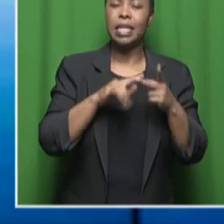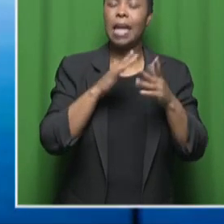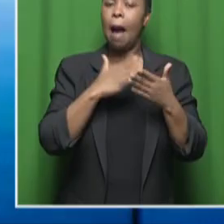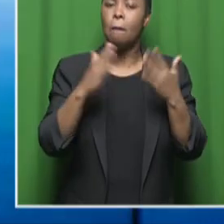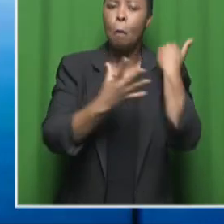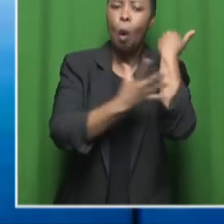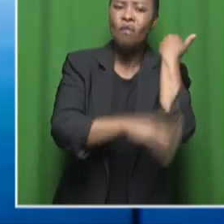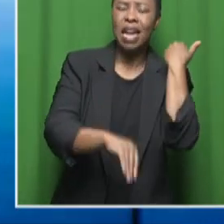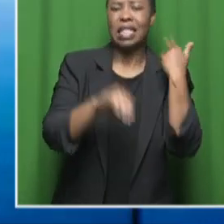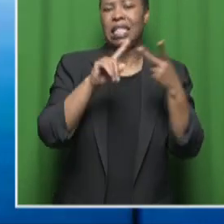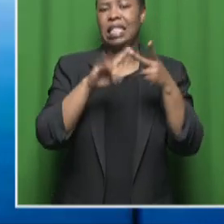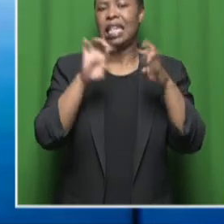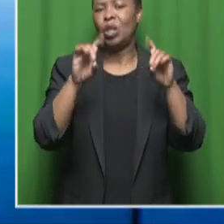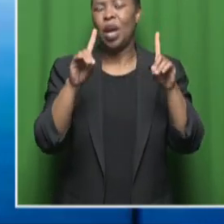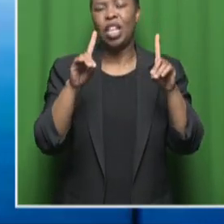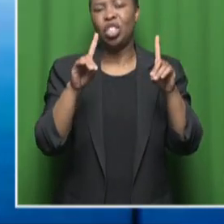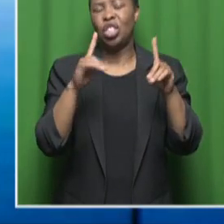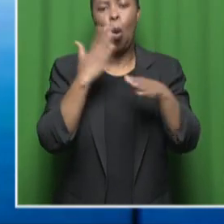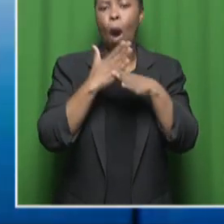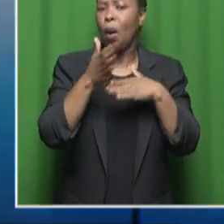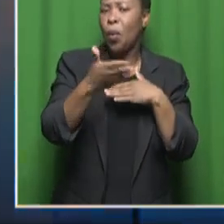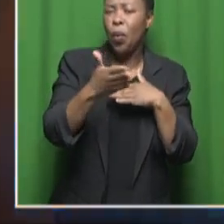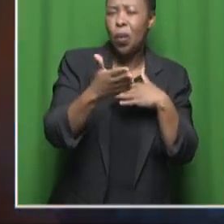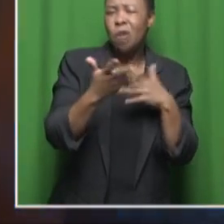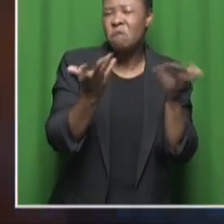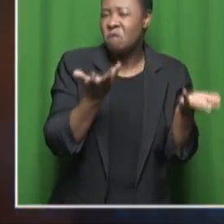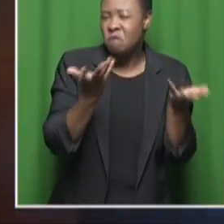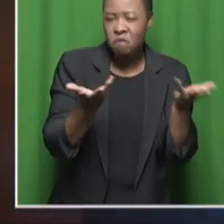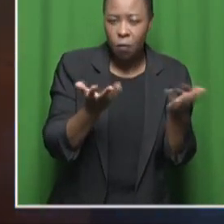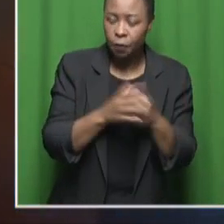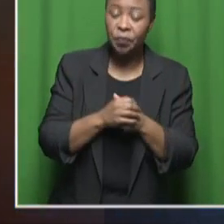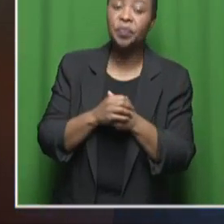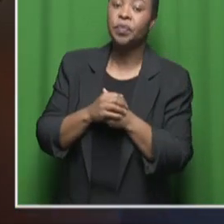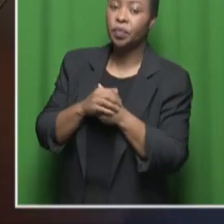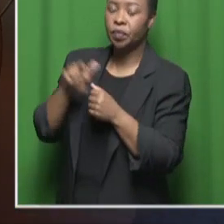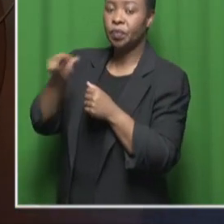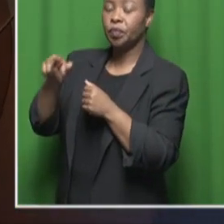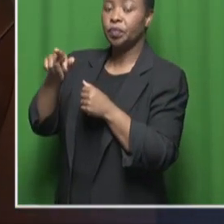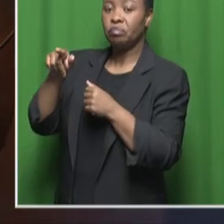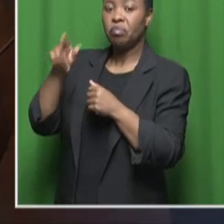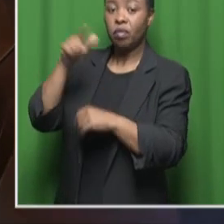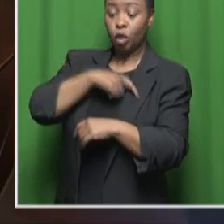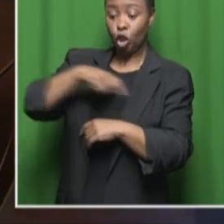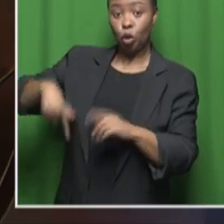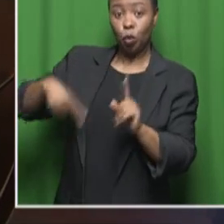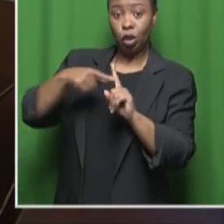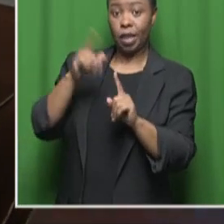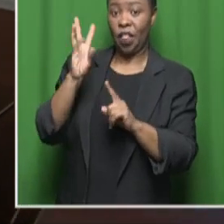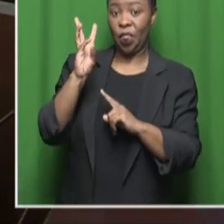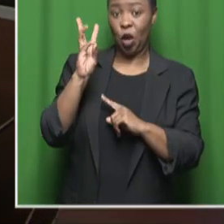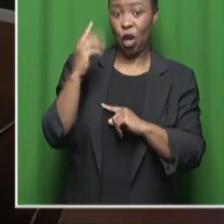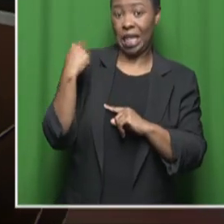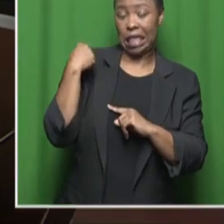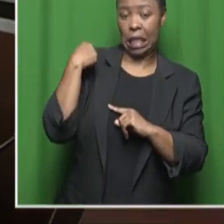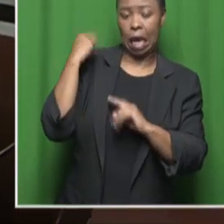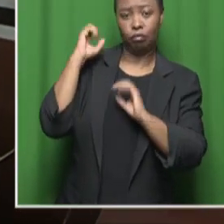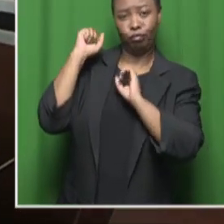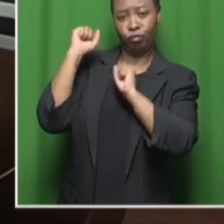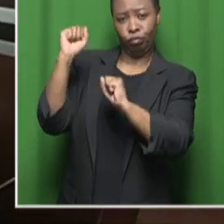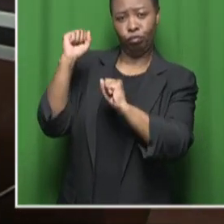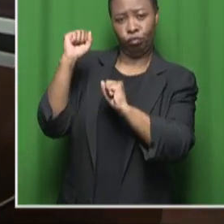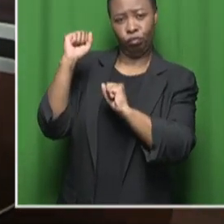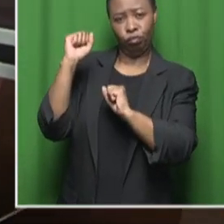to be independent. 30 years into our own democracy, I mean, we heard the address from the president also on Thursday. I'm looking